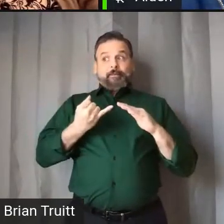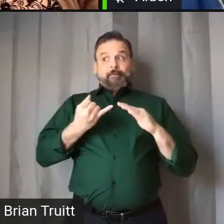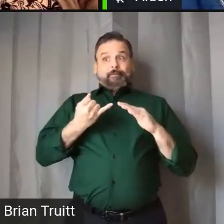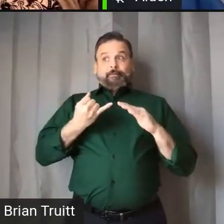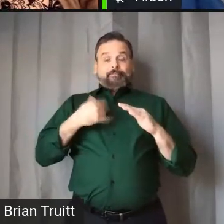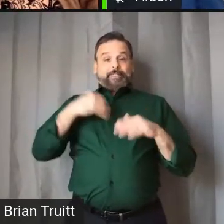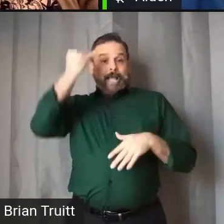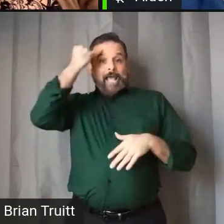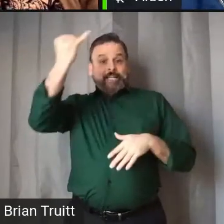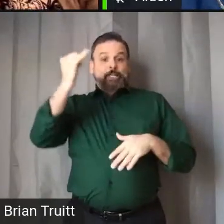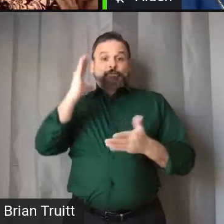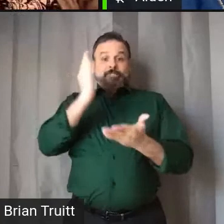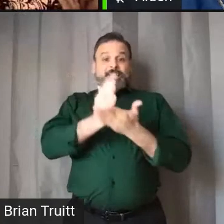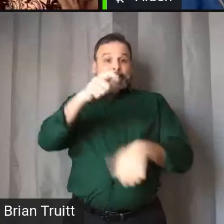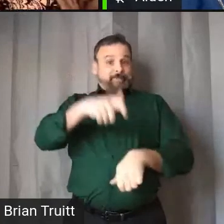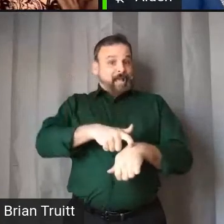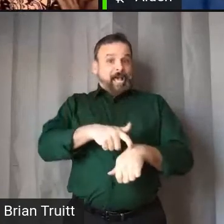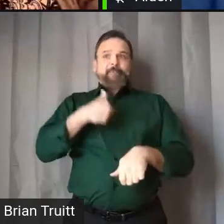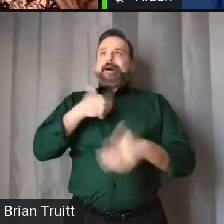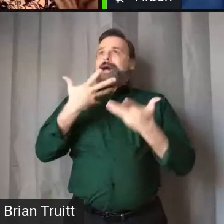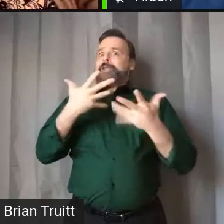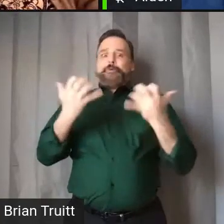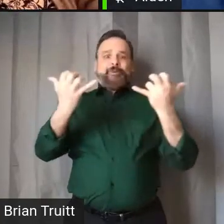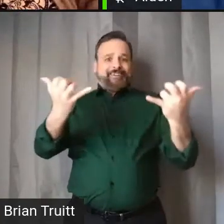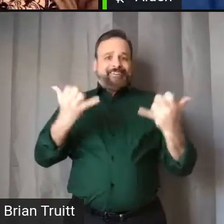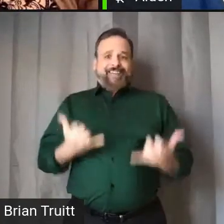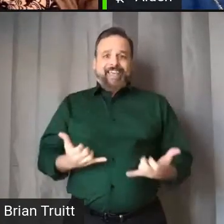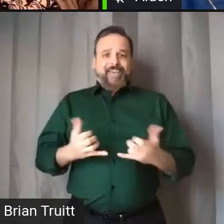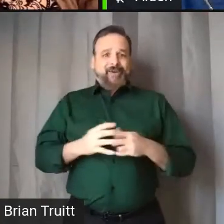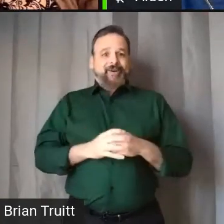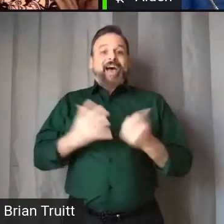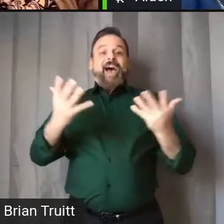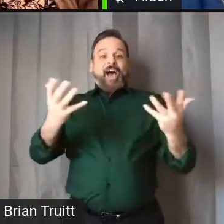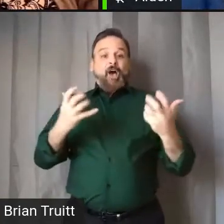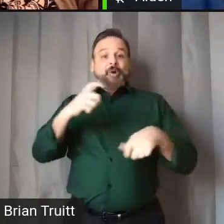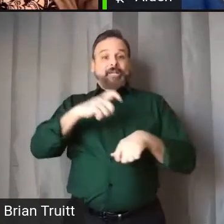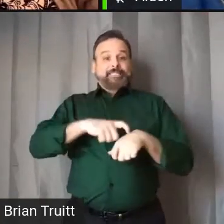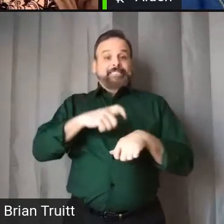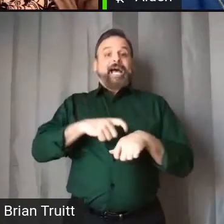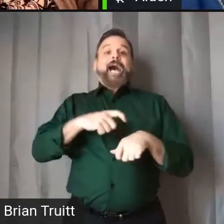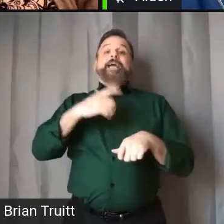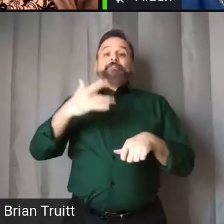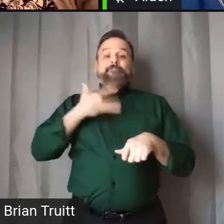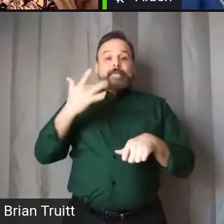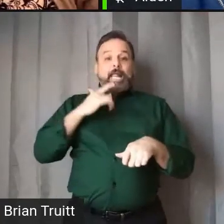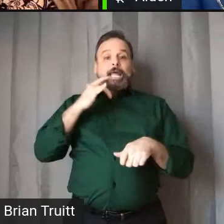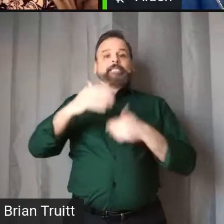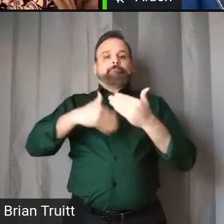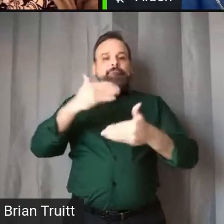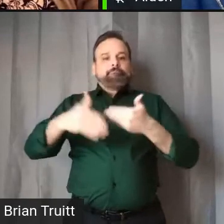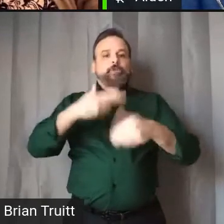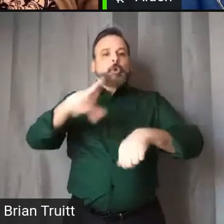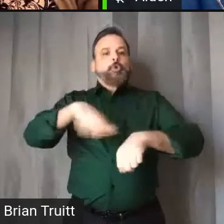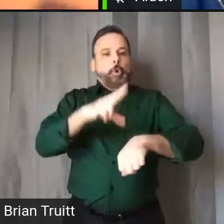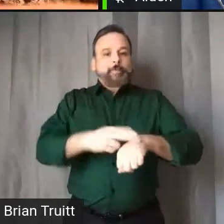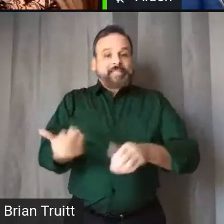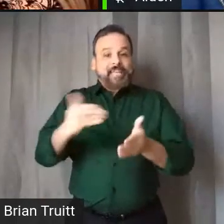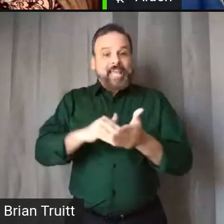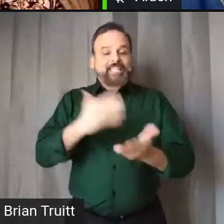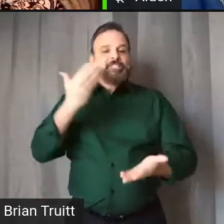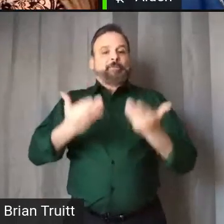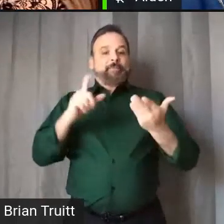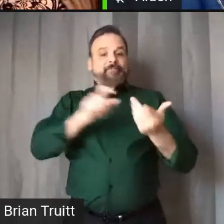stop time is like the last thing I want. Like, I actually want time to feel like it's flowing as normally again. So maybe I'd